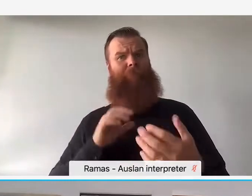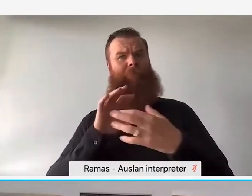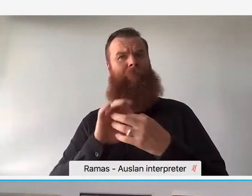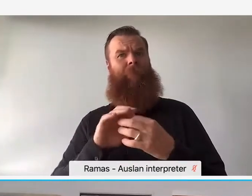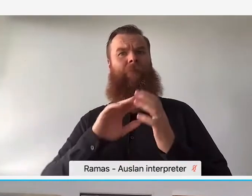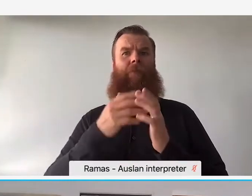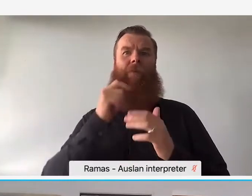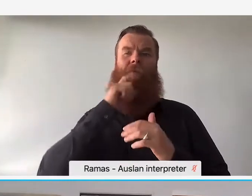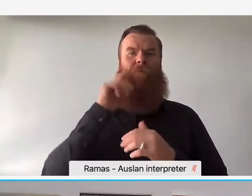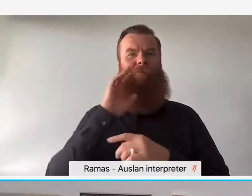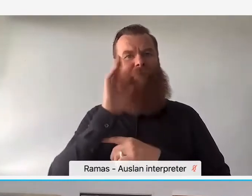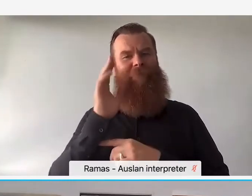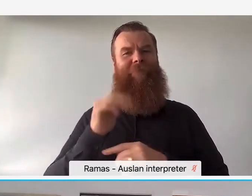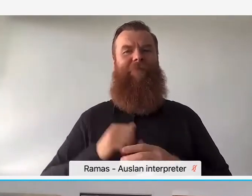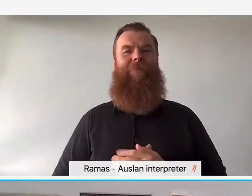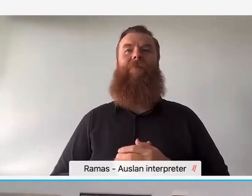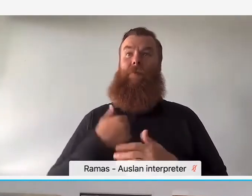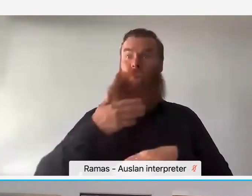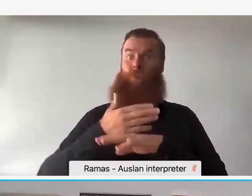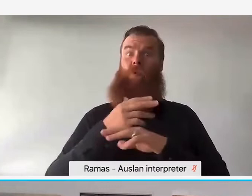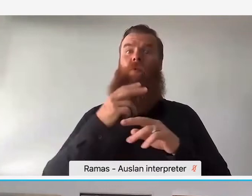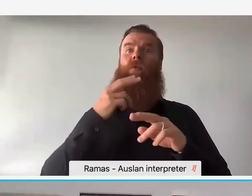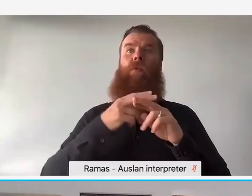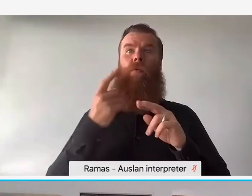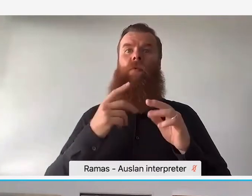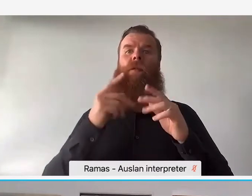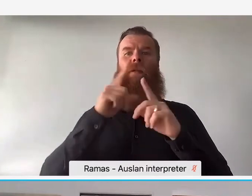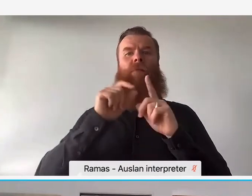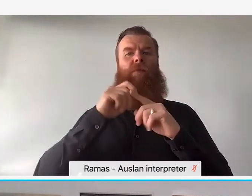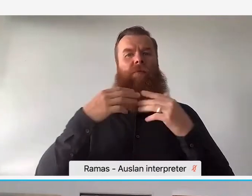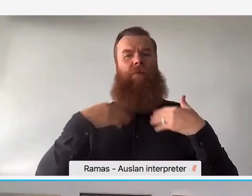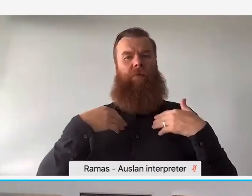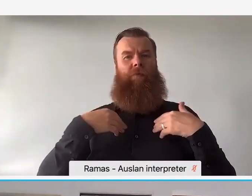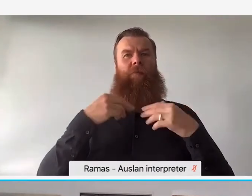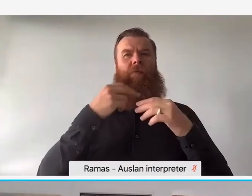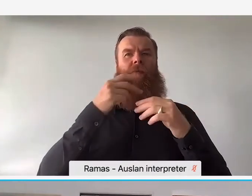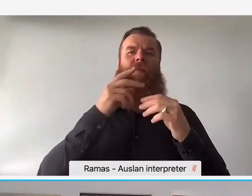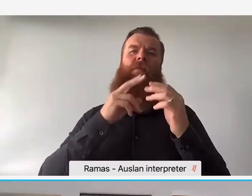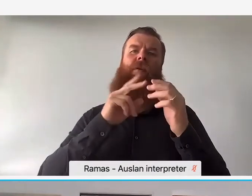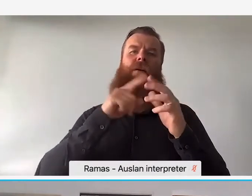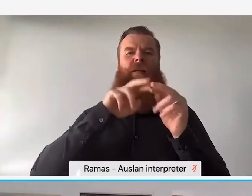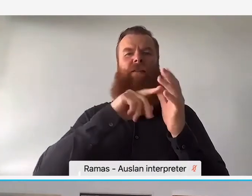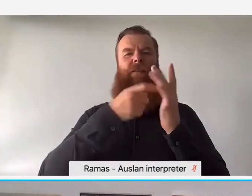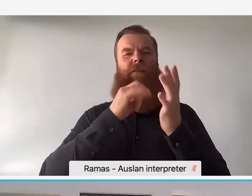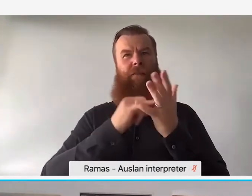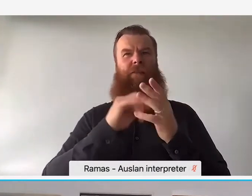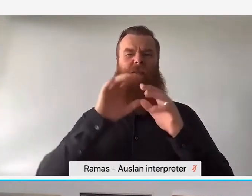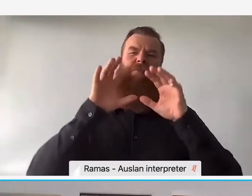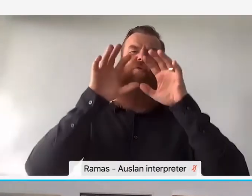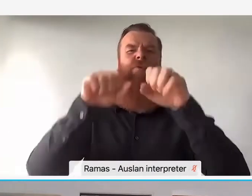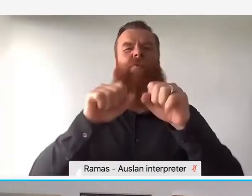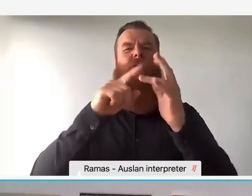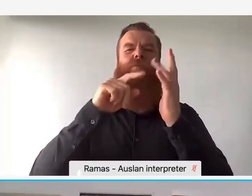introducing myself. I work for the Department of Home Affairs, and I'm a Business, Industry and Regional Outreach Officer. On the line is